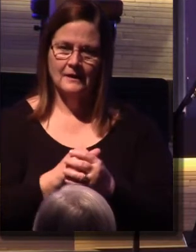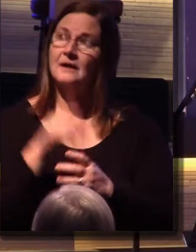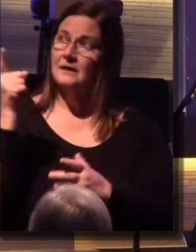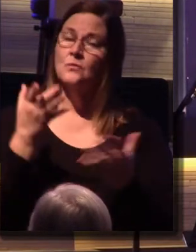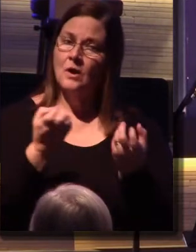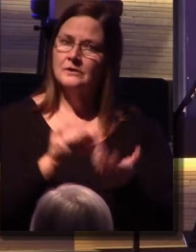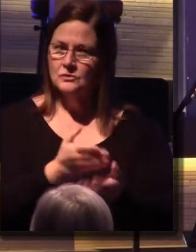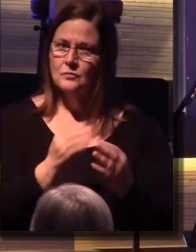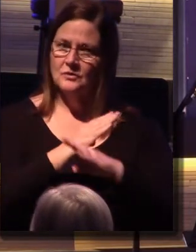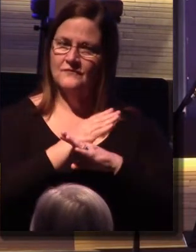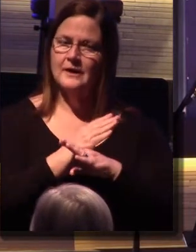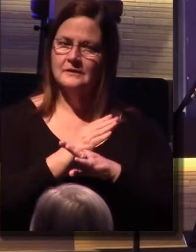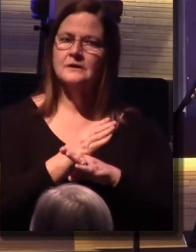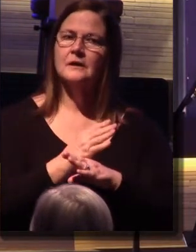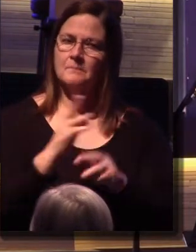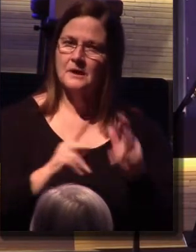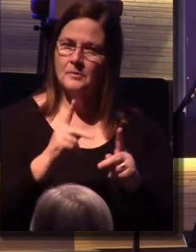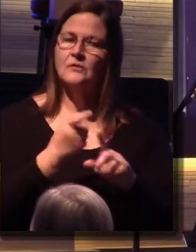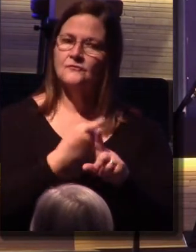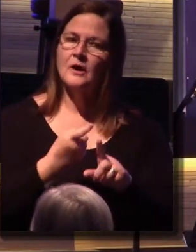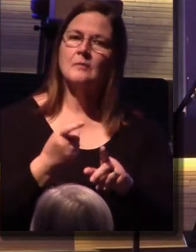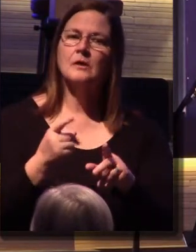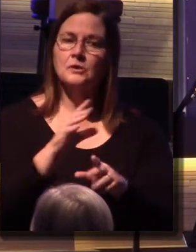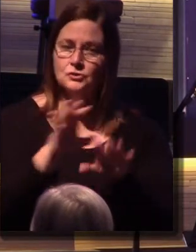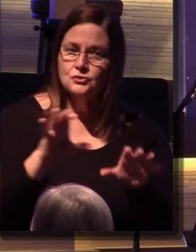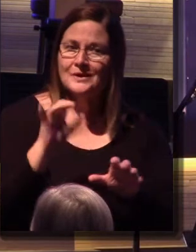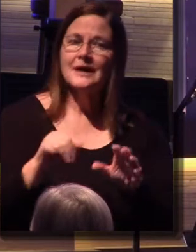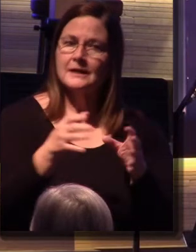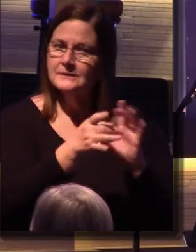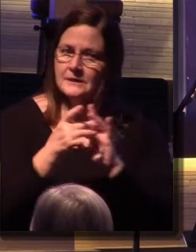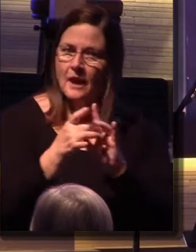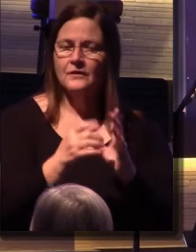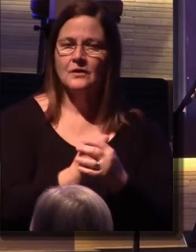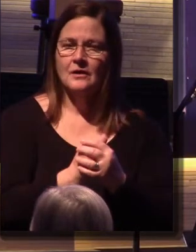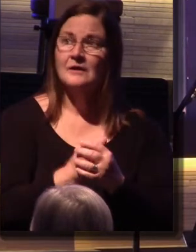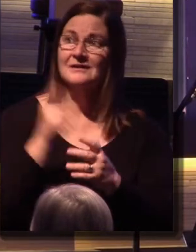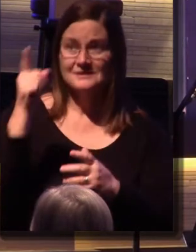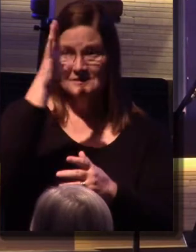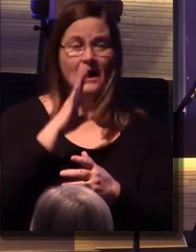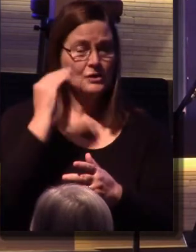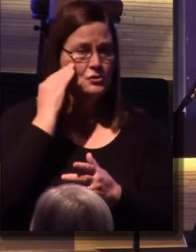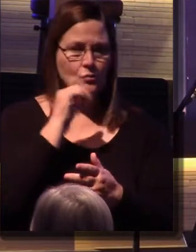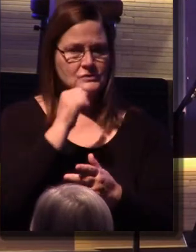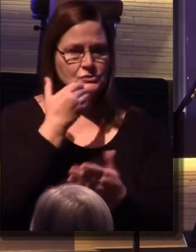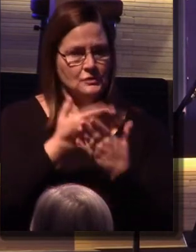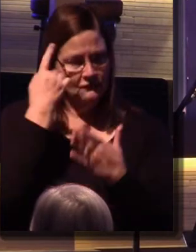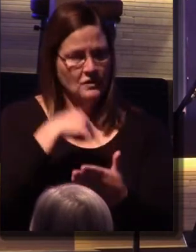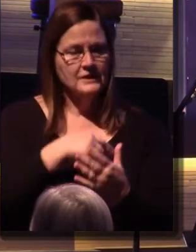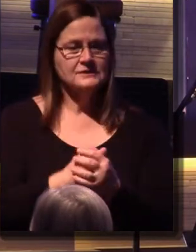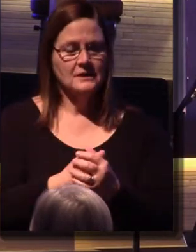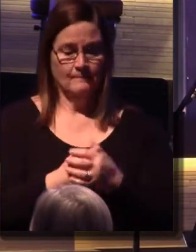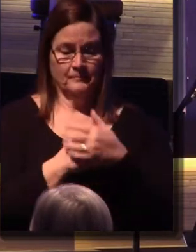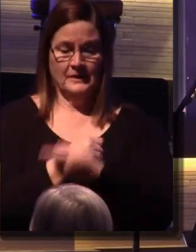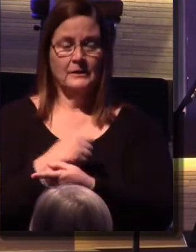stop mankind from being able to do that in unity because he knew ultimately it was not good for us.